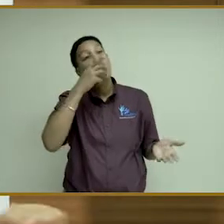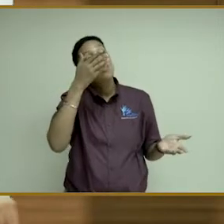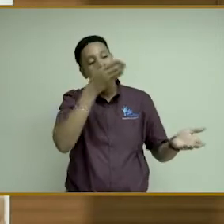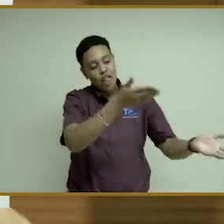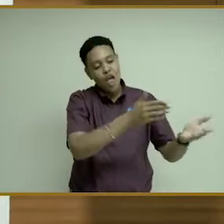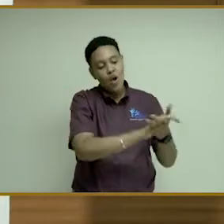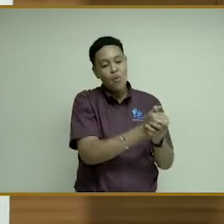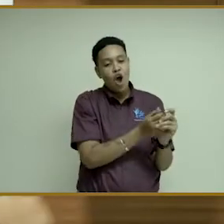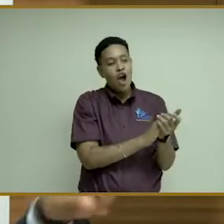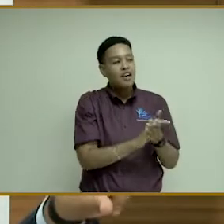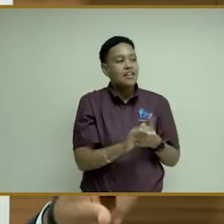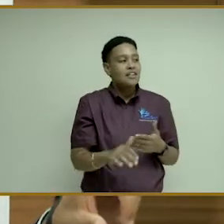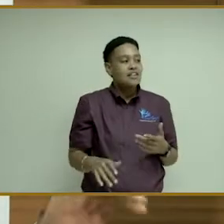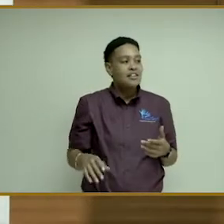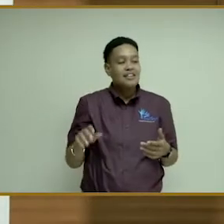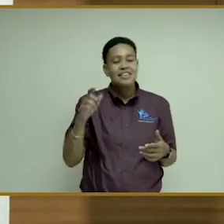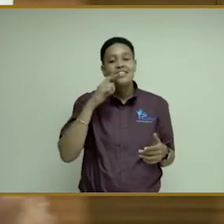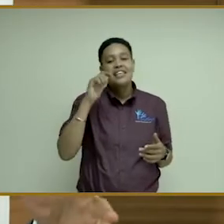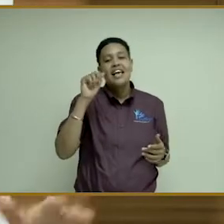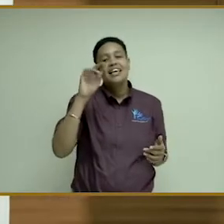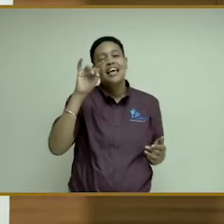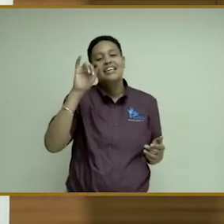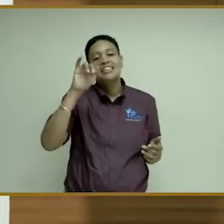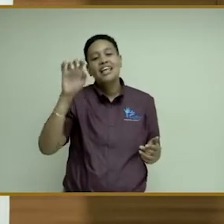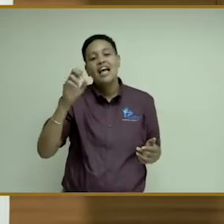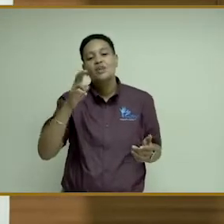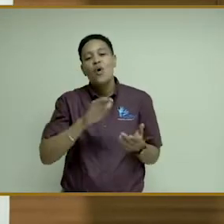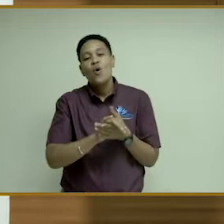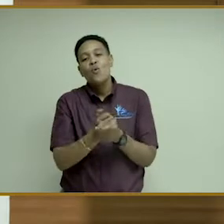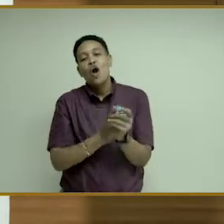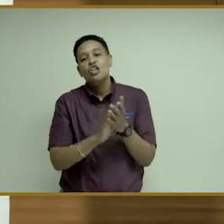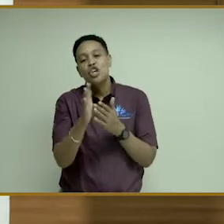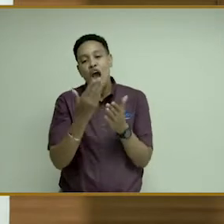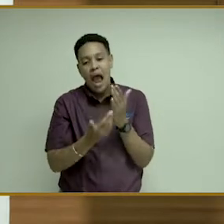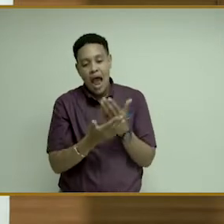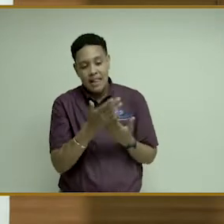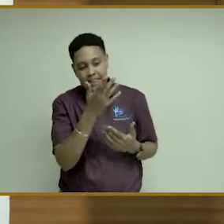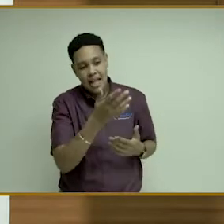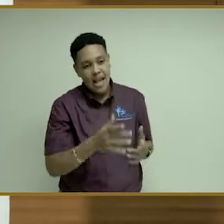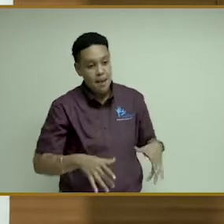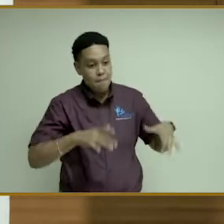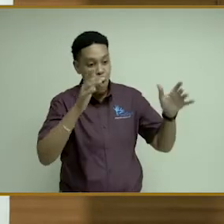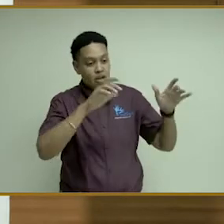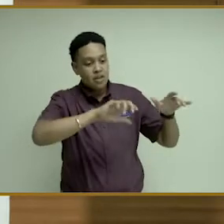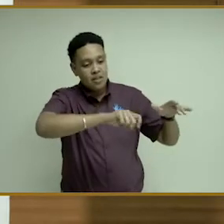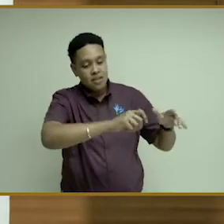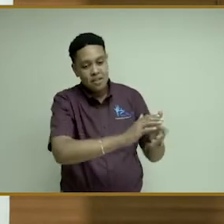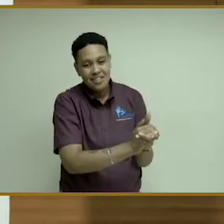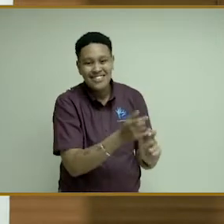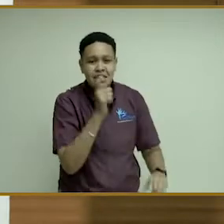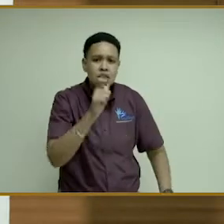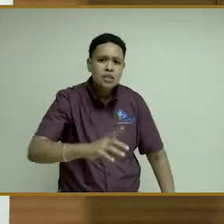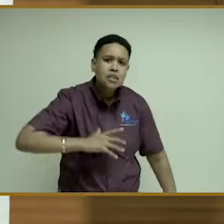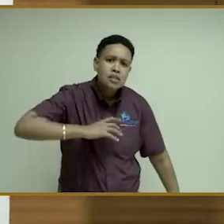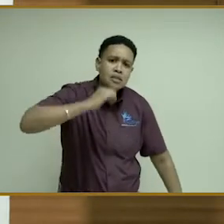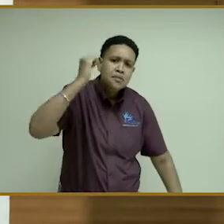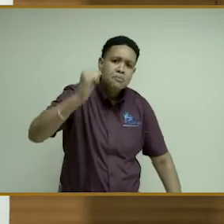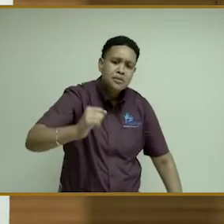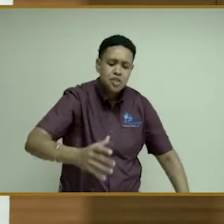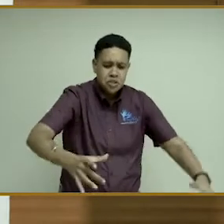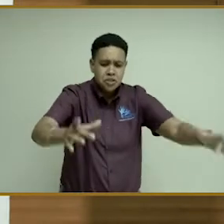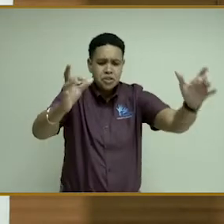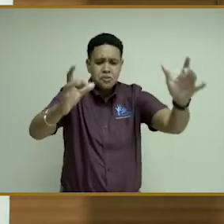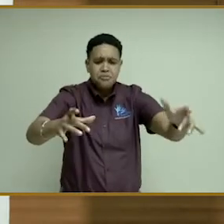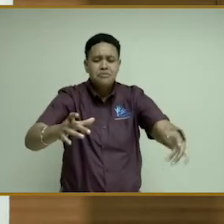onto the bucket and say sanitize or wash your hands. And, you know, you don't need to be sophisticated to